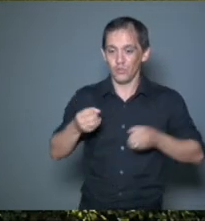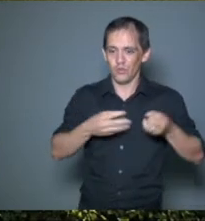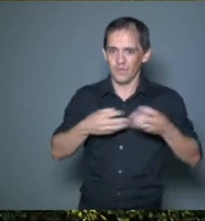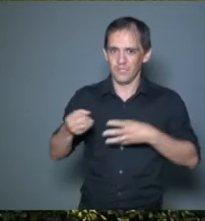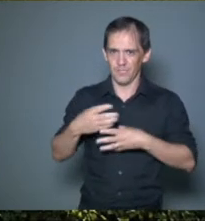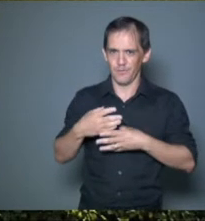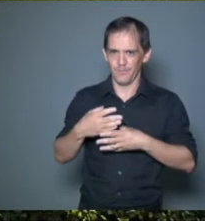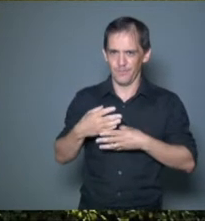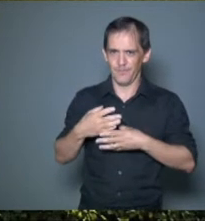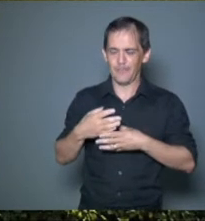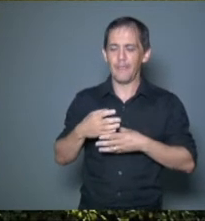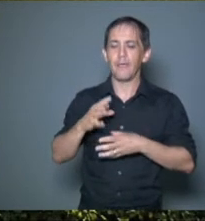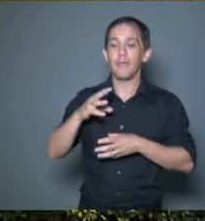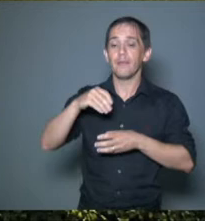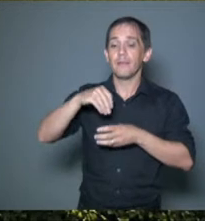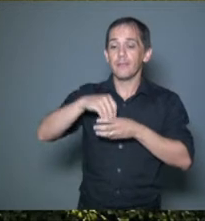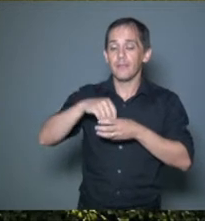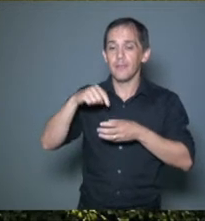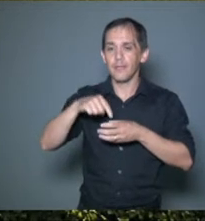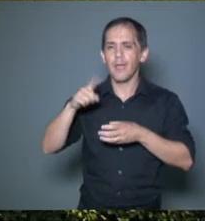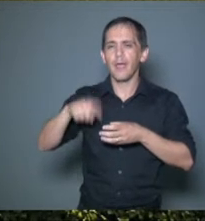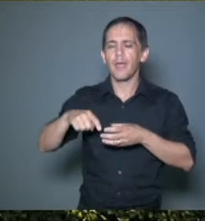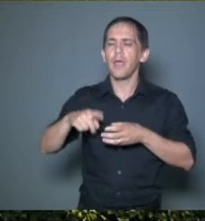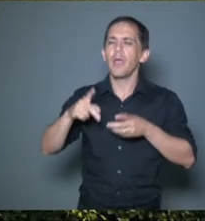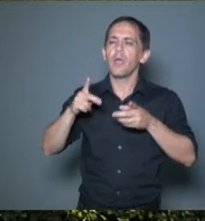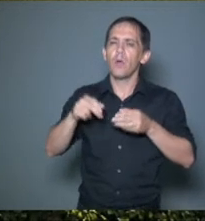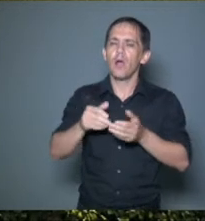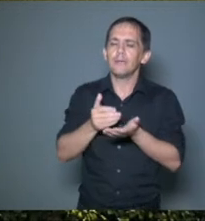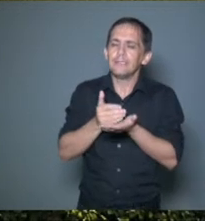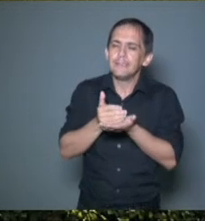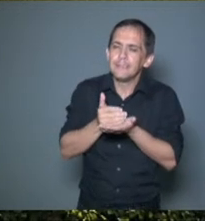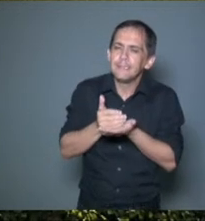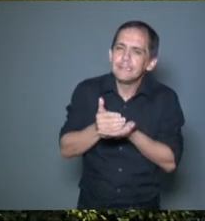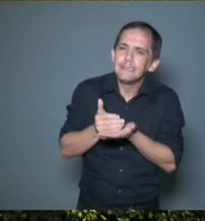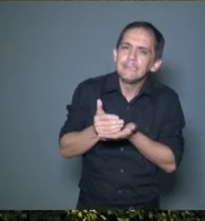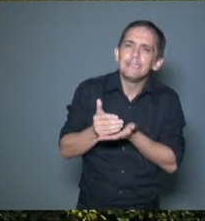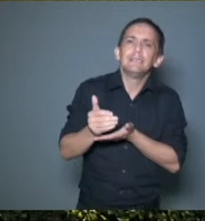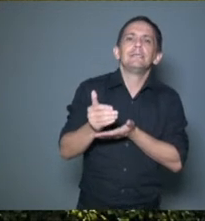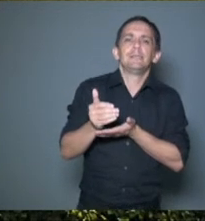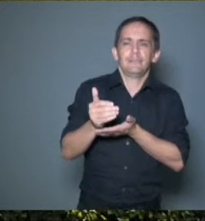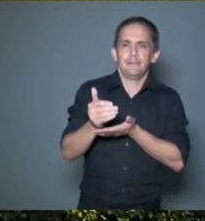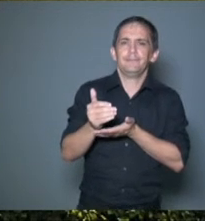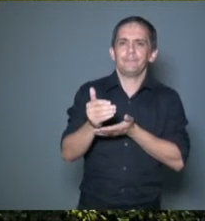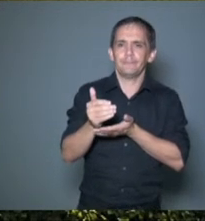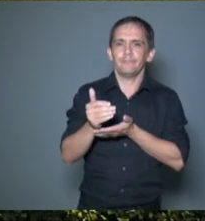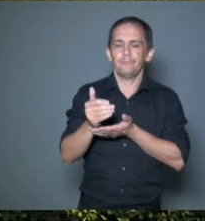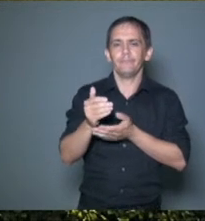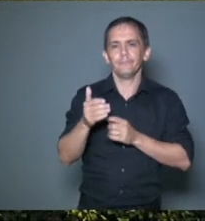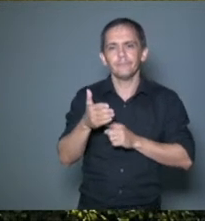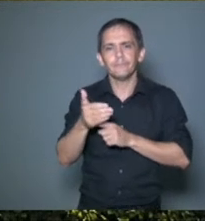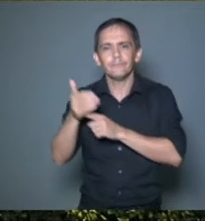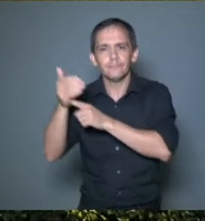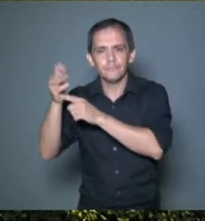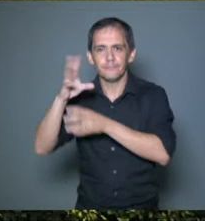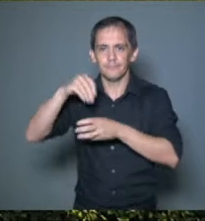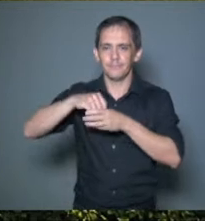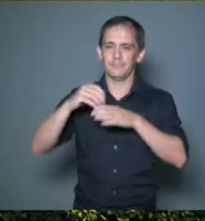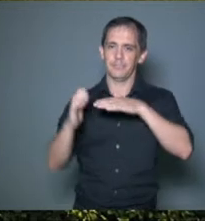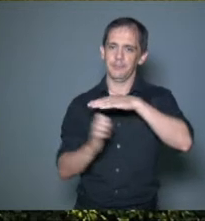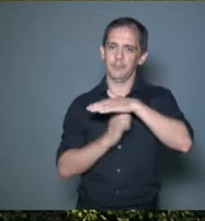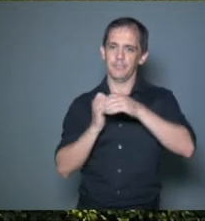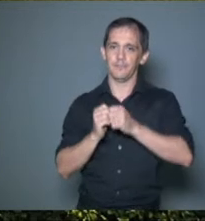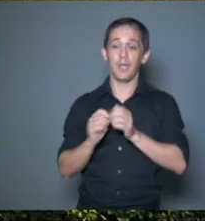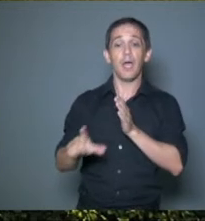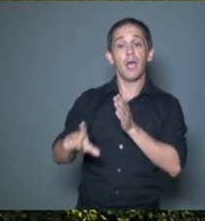We jokingly say that this is the nursery of the innovation initiatives in the company. Every technology we use today